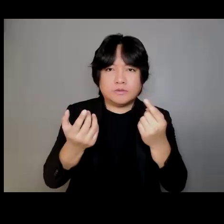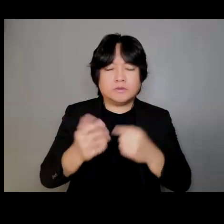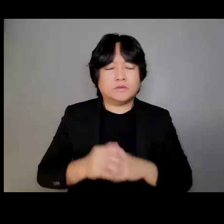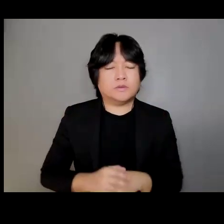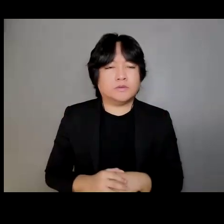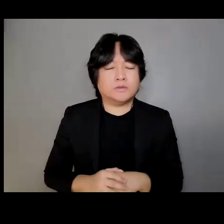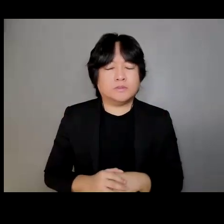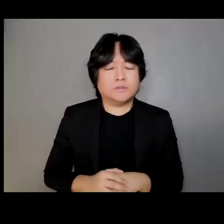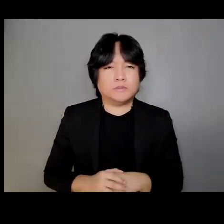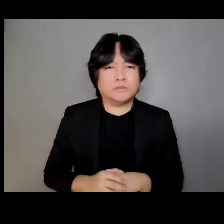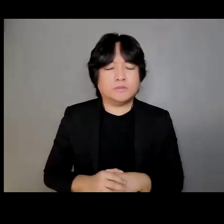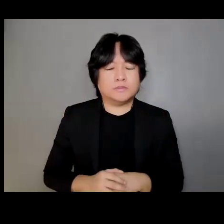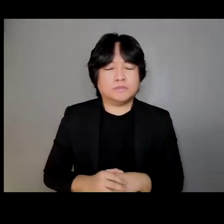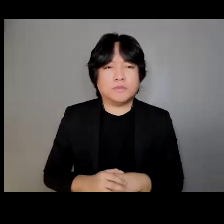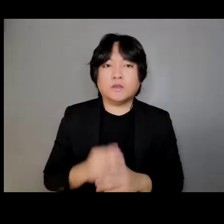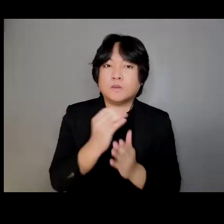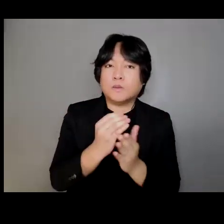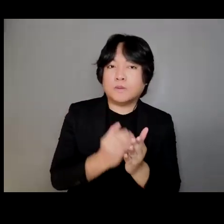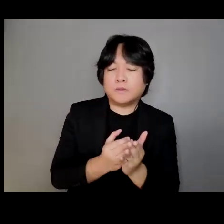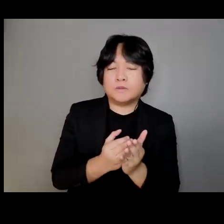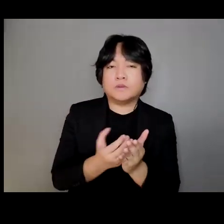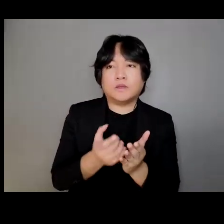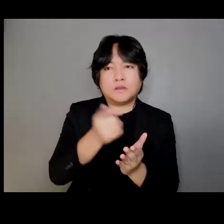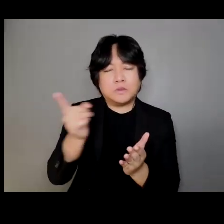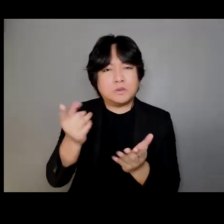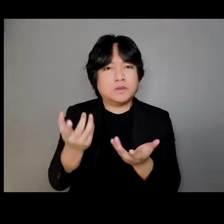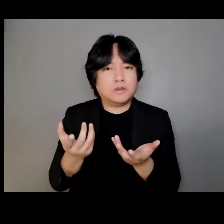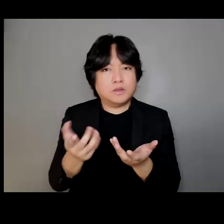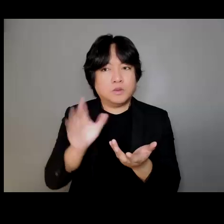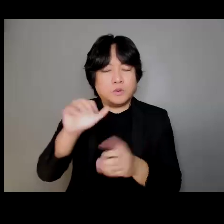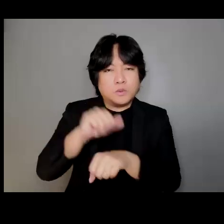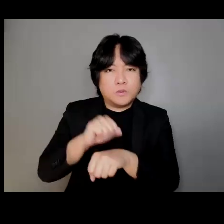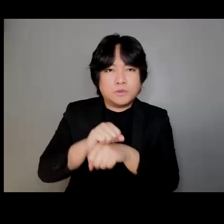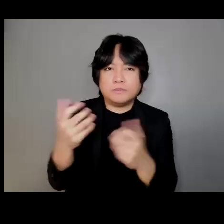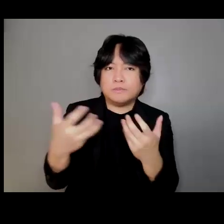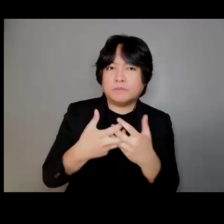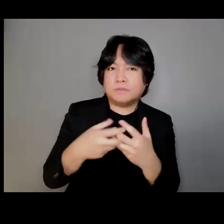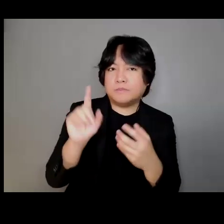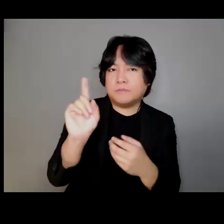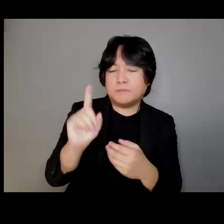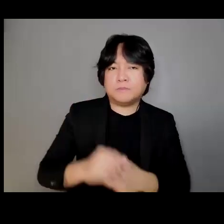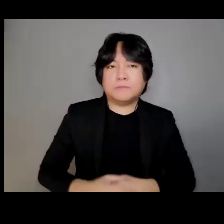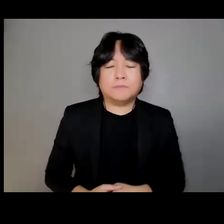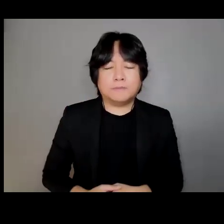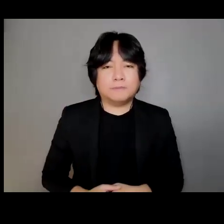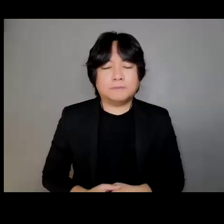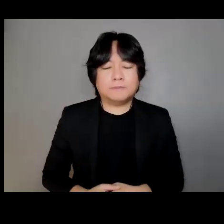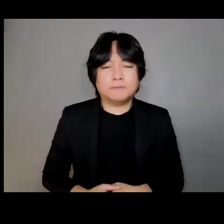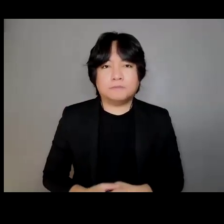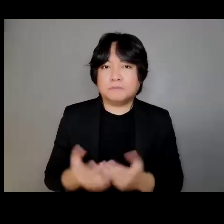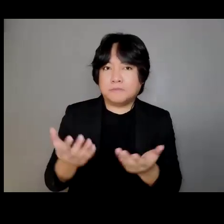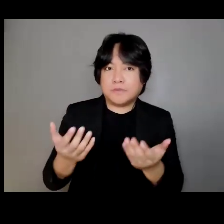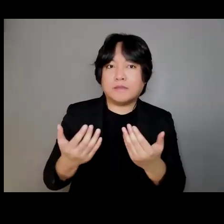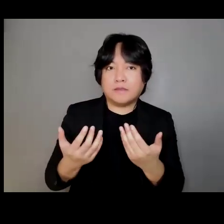and forces that you contend with in your work? No. So, is there someone who would like